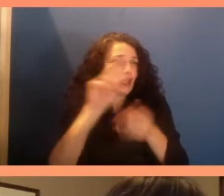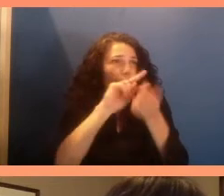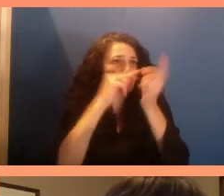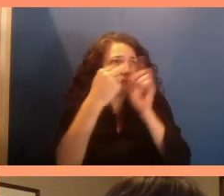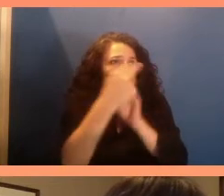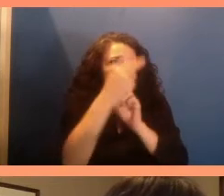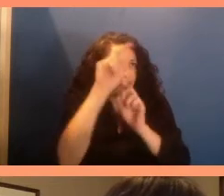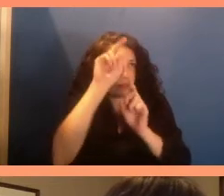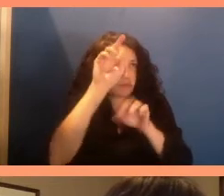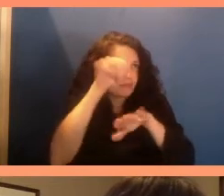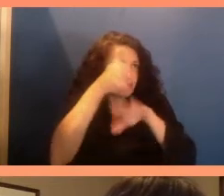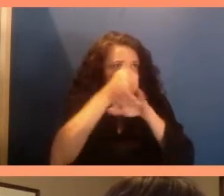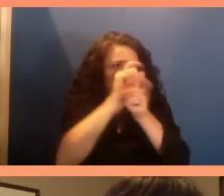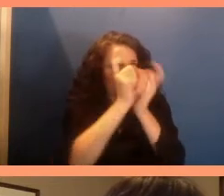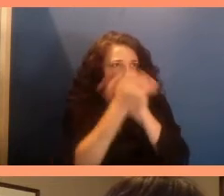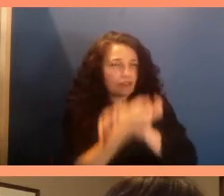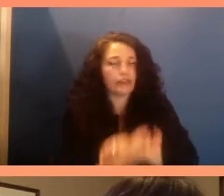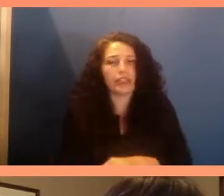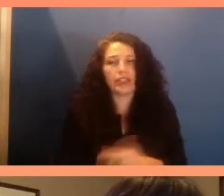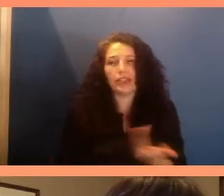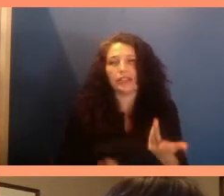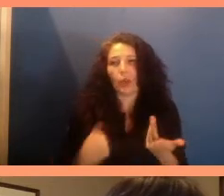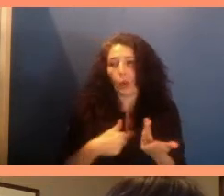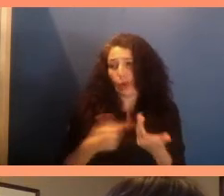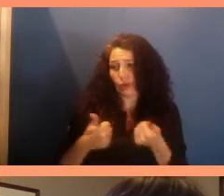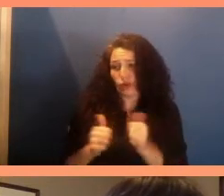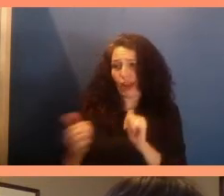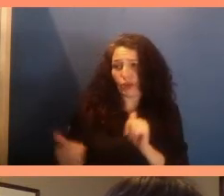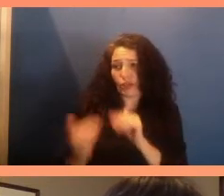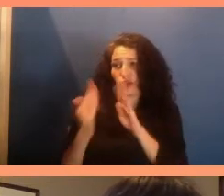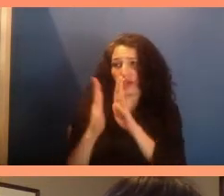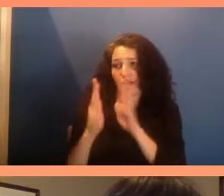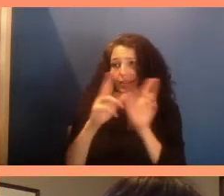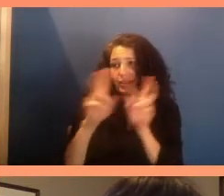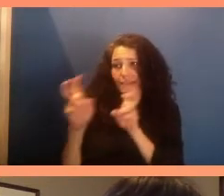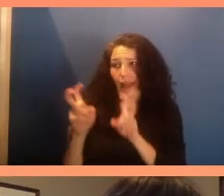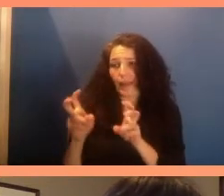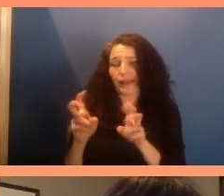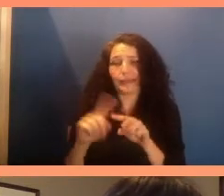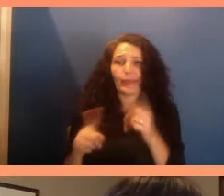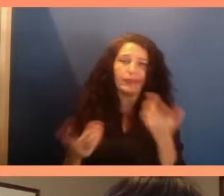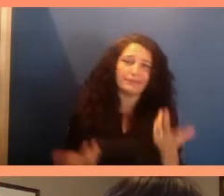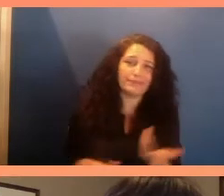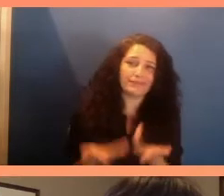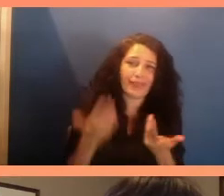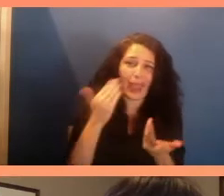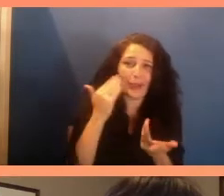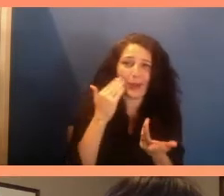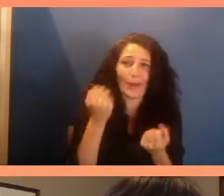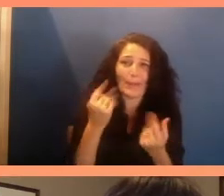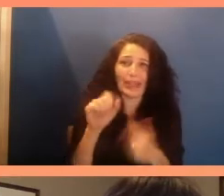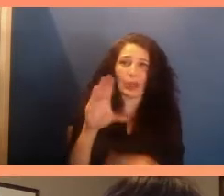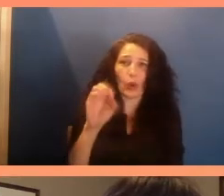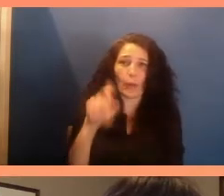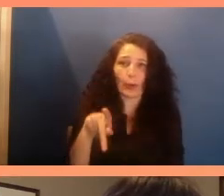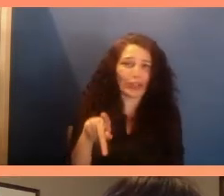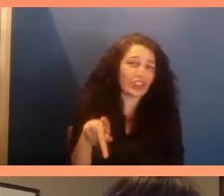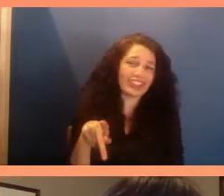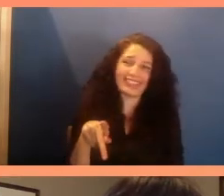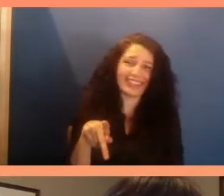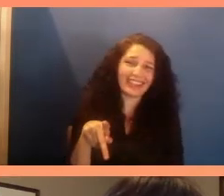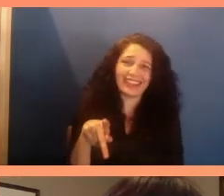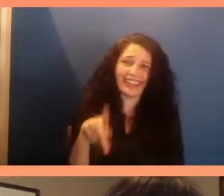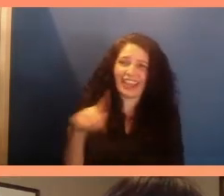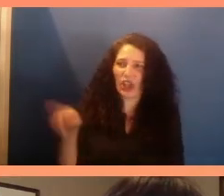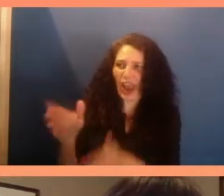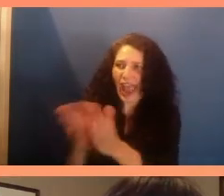It's what we will try to do, but I know, sort of anecdotally, that a lot of corporations are, asking